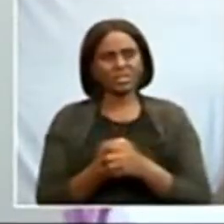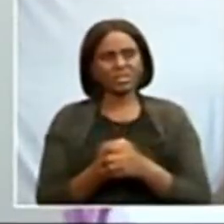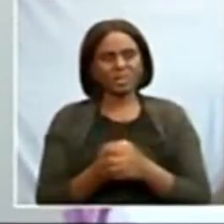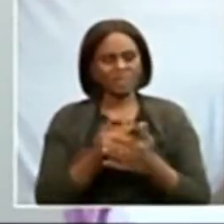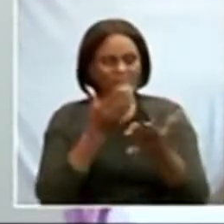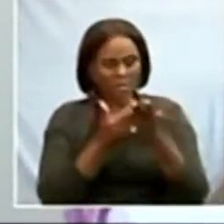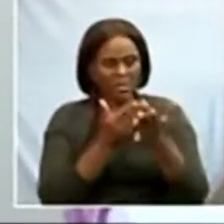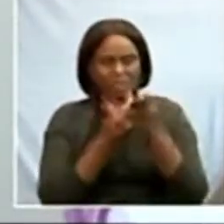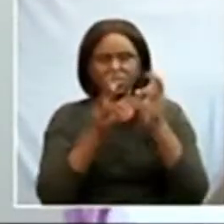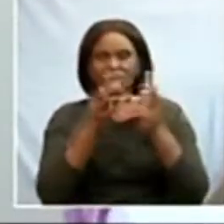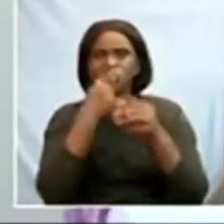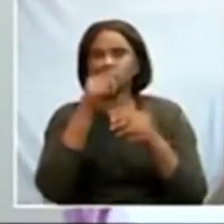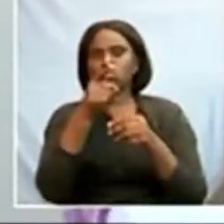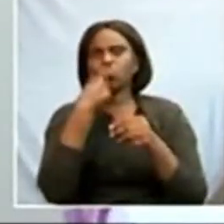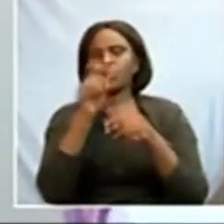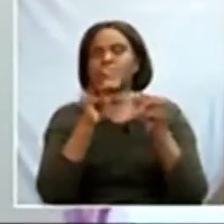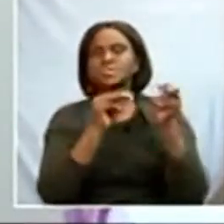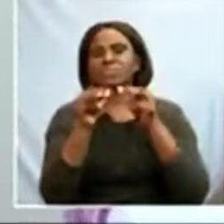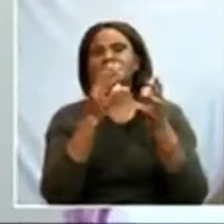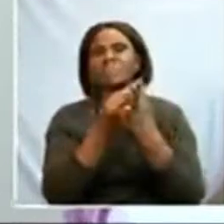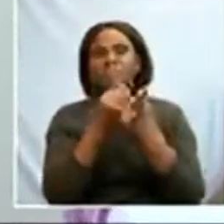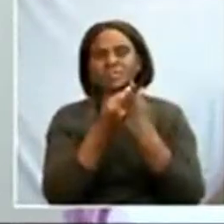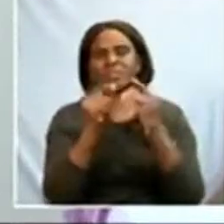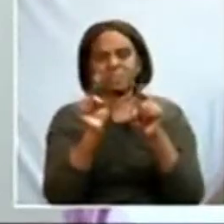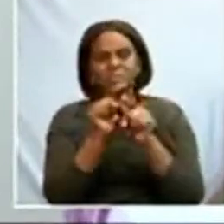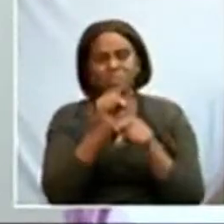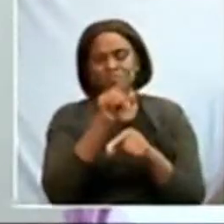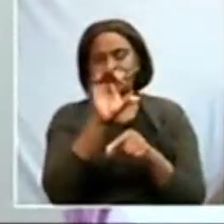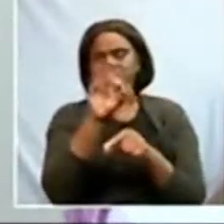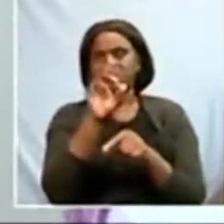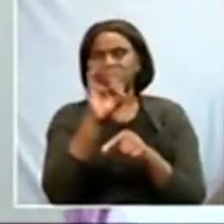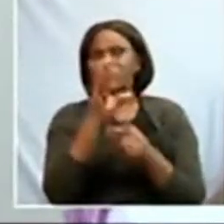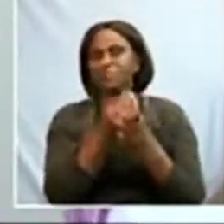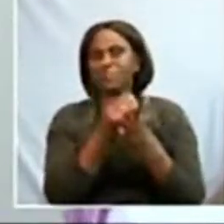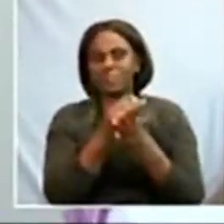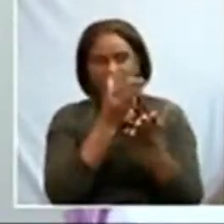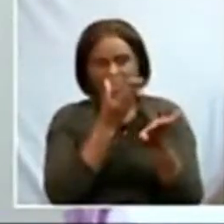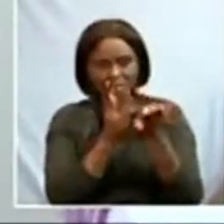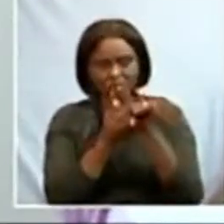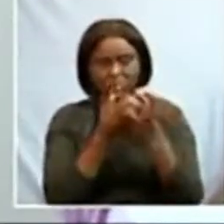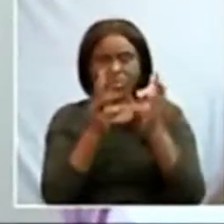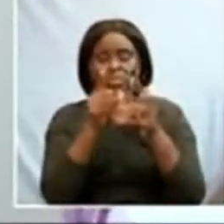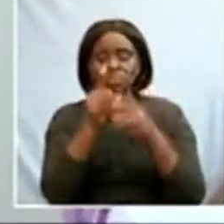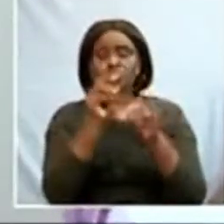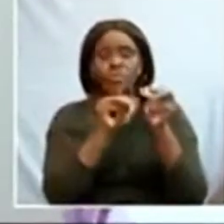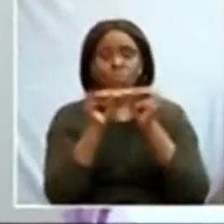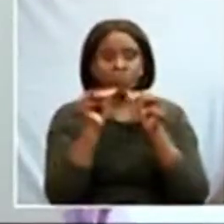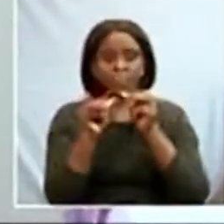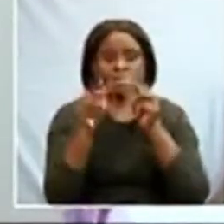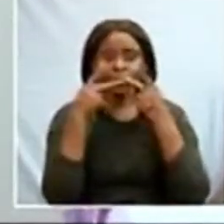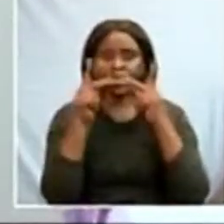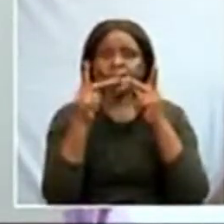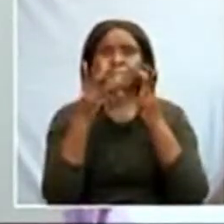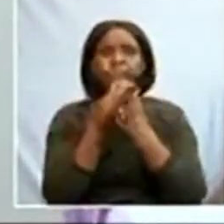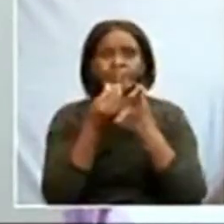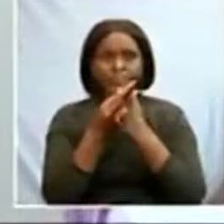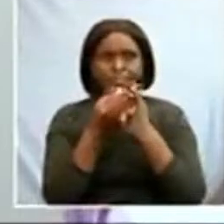Is this the way we're supposed to manage the funds, the CDF funds? Is this the way we're supposed to manage the public